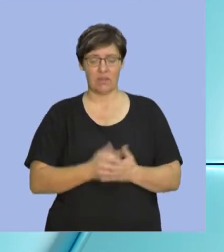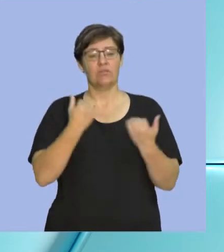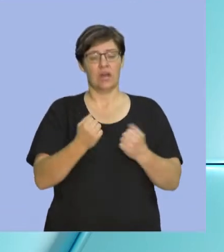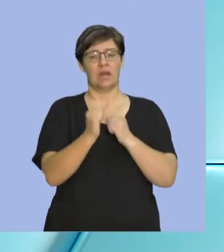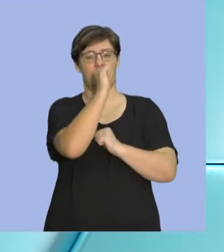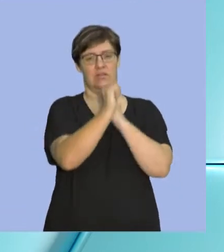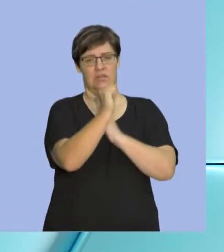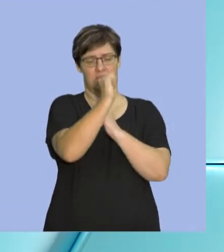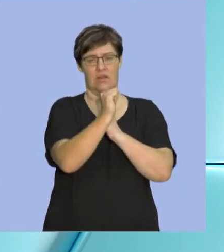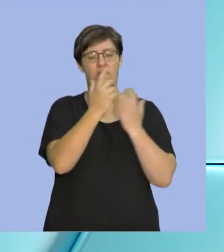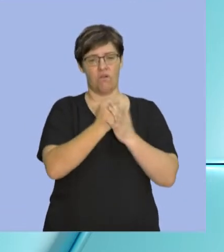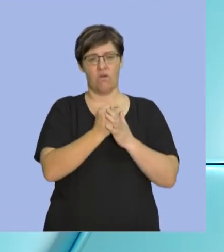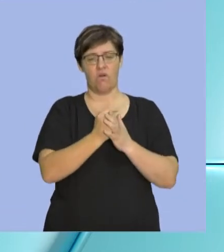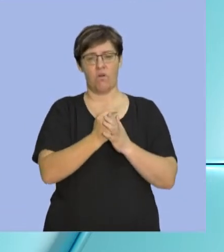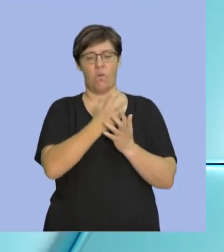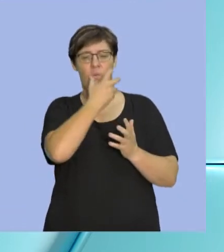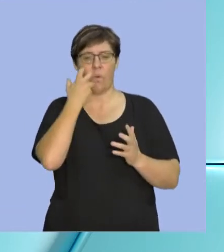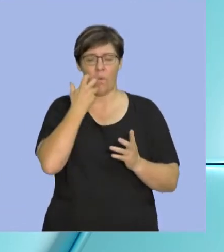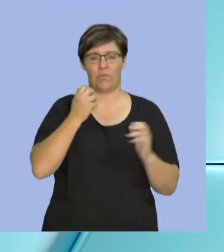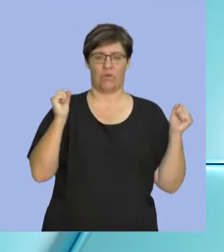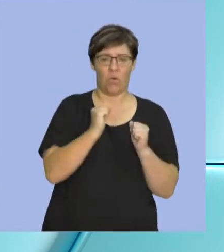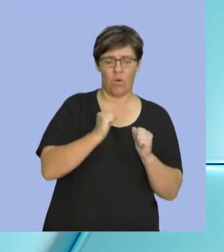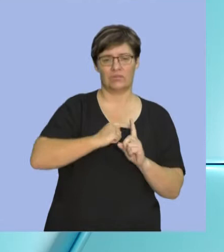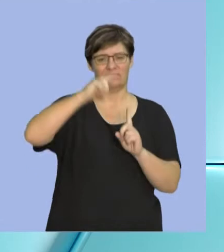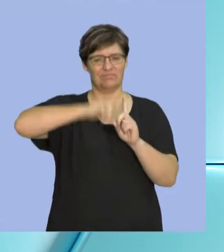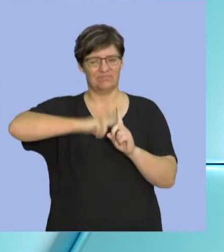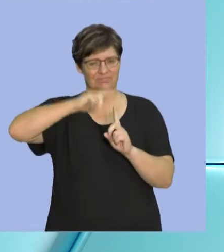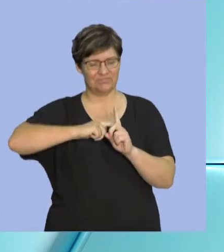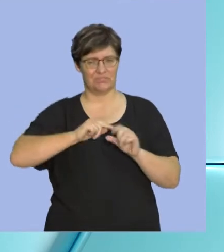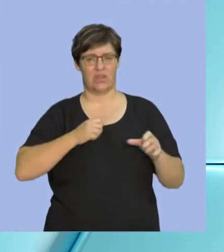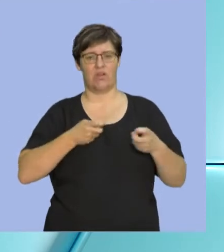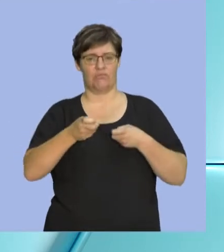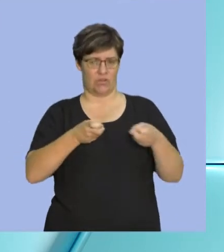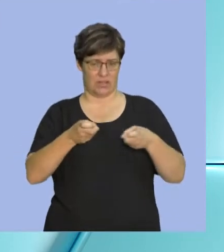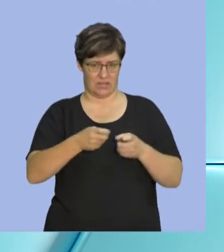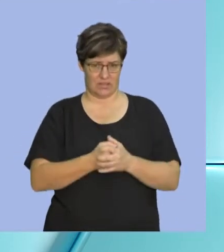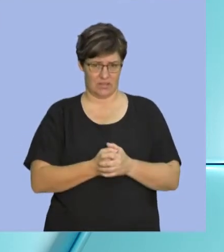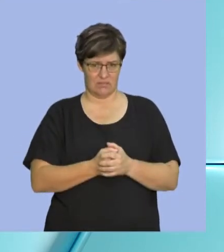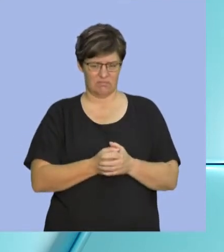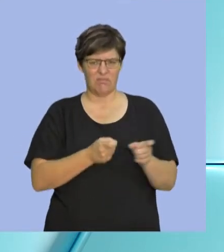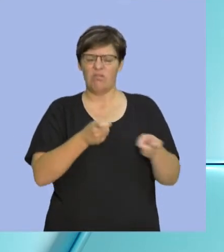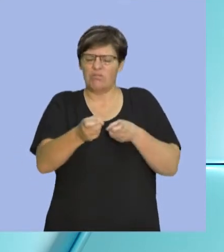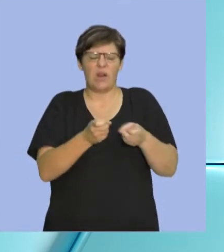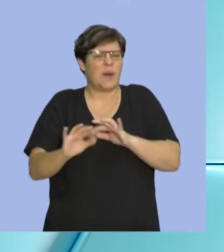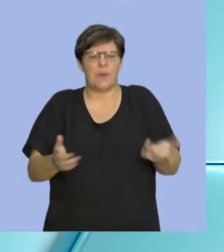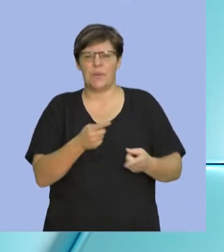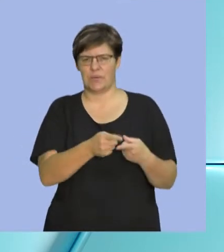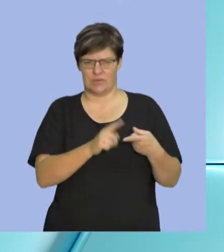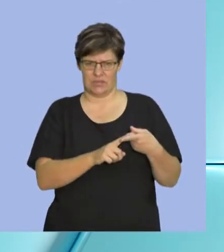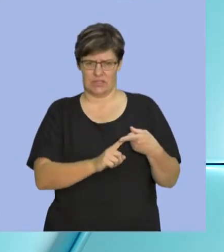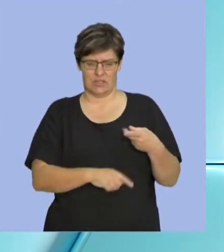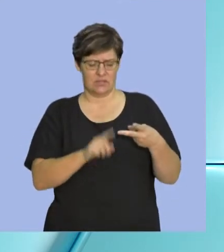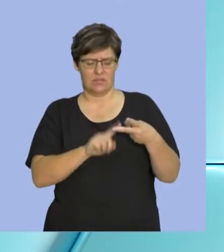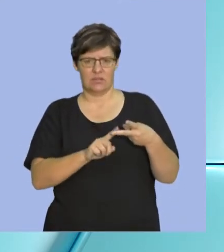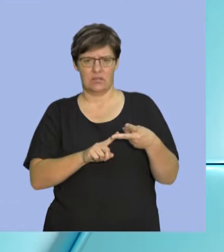mechanisms of thermoregulation. And so we're going to unpack during the course of this lesson what is thermoregulation, how is that a mechanism